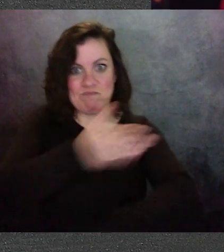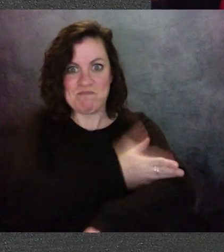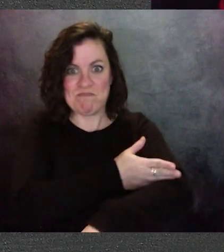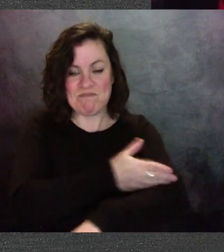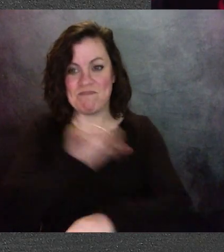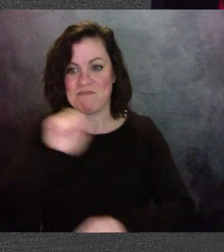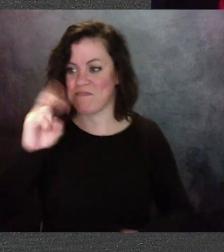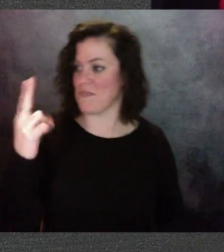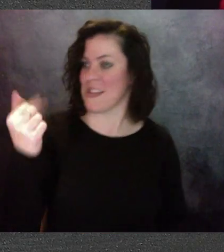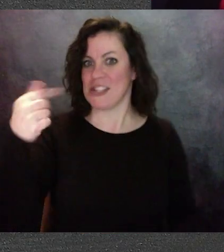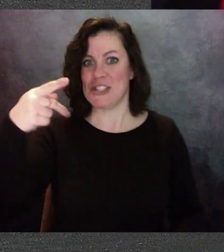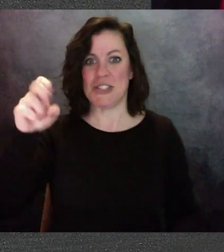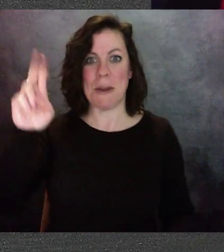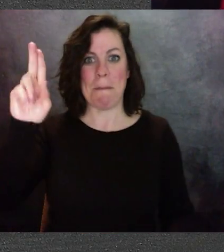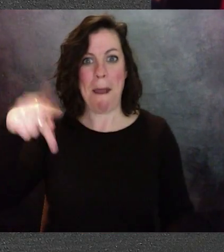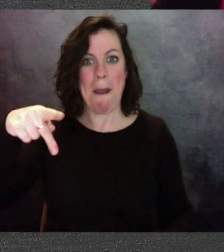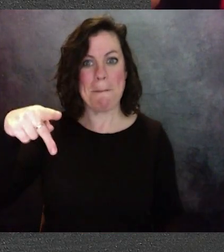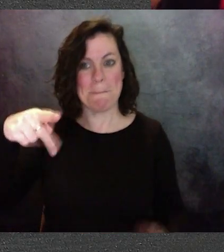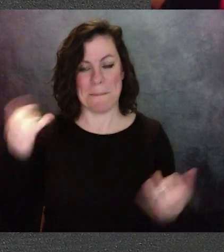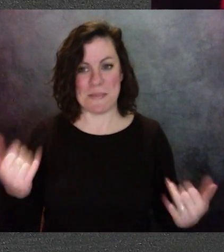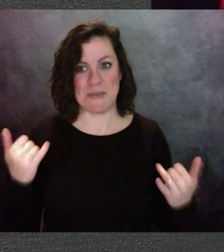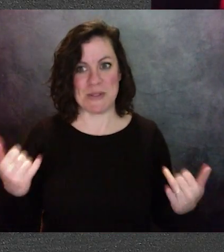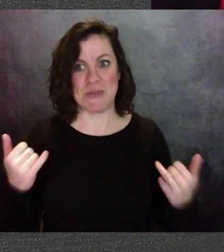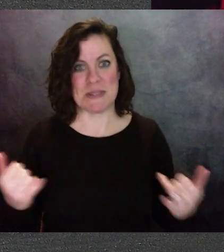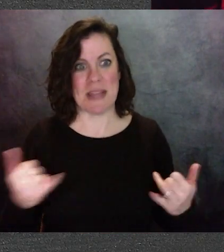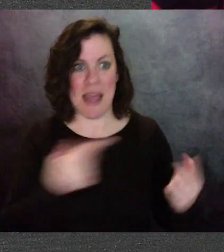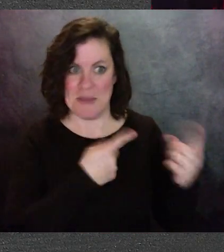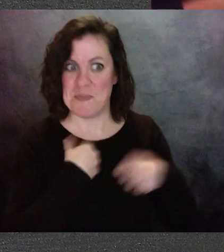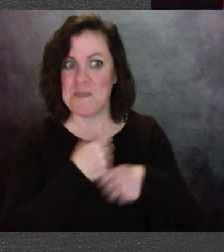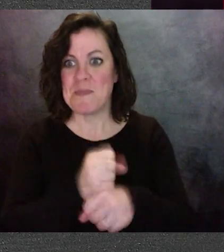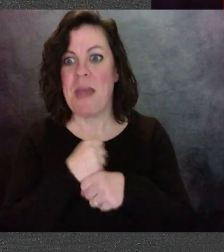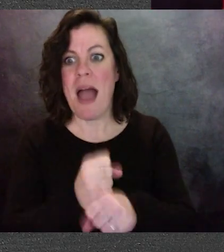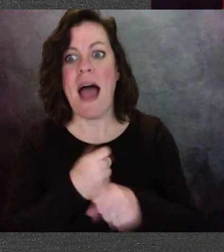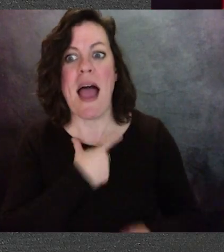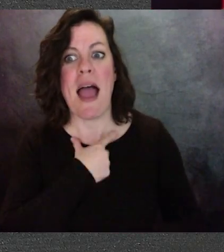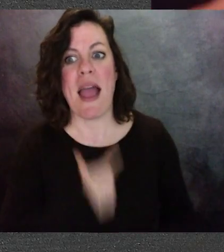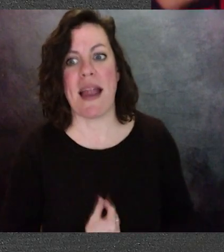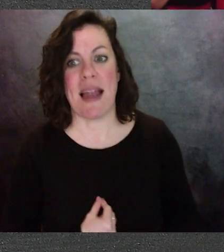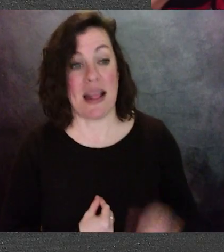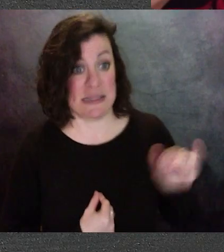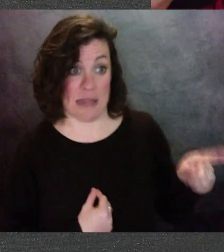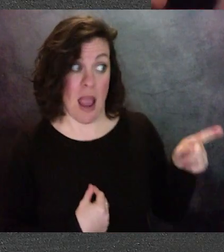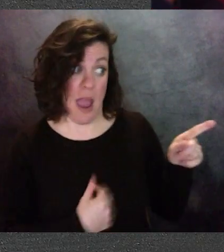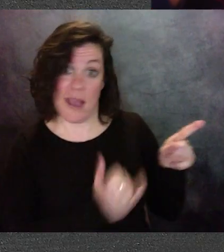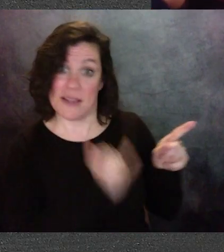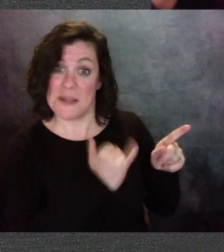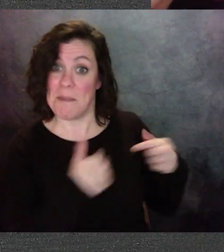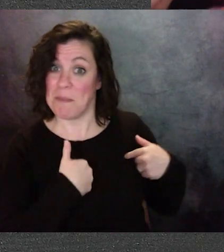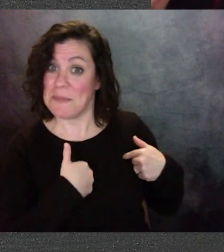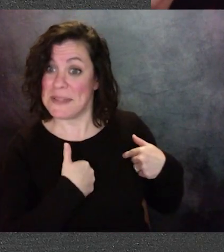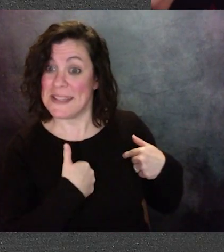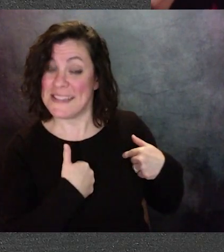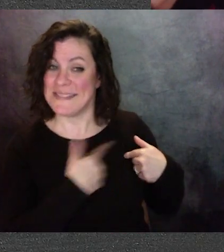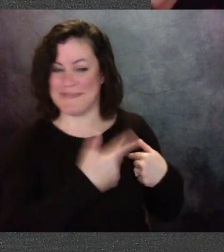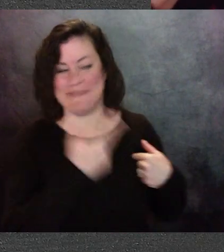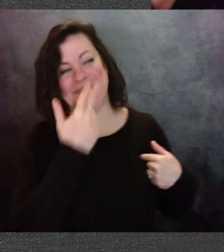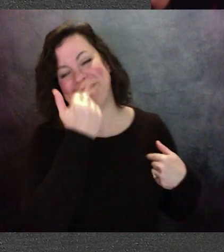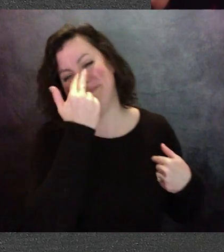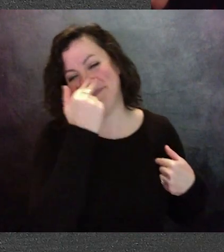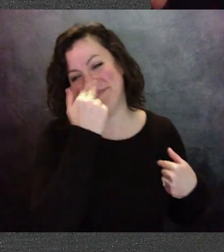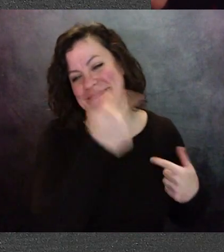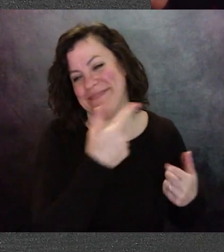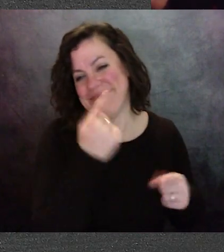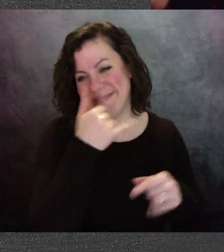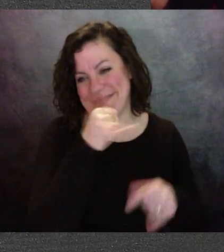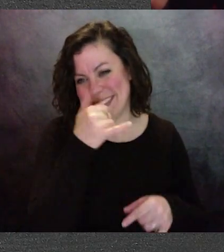Yeah. Okay, so I made this awesome necklace. That's me out of shapes. Doesn't it look just like me? Yeah. Okay, so then I put a little heart on it